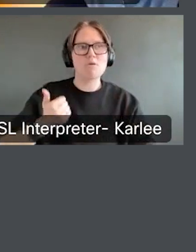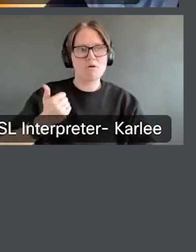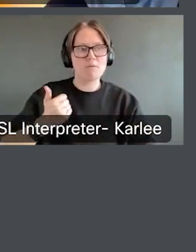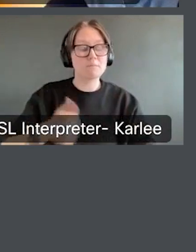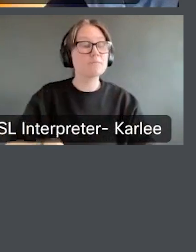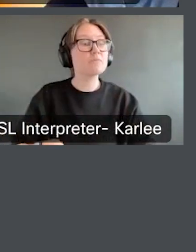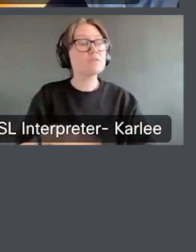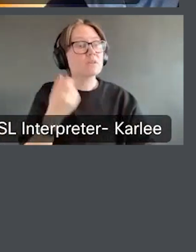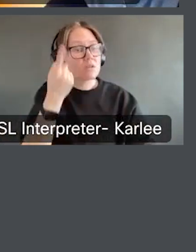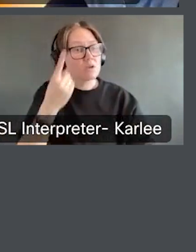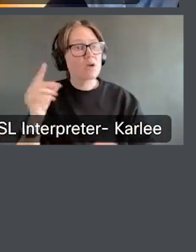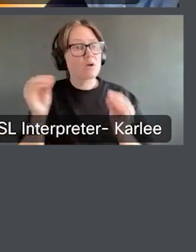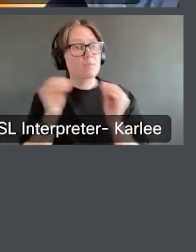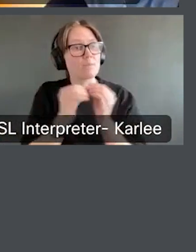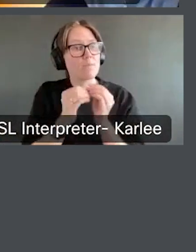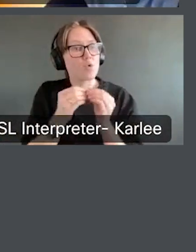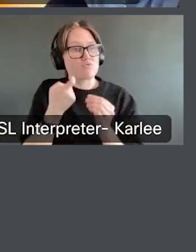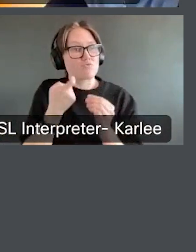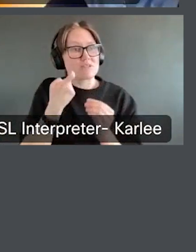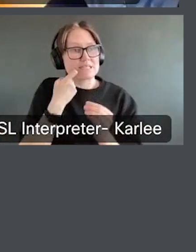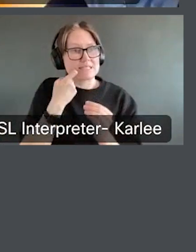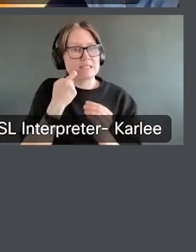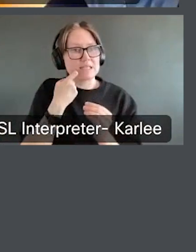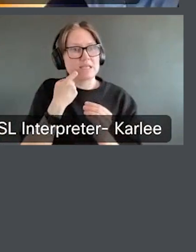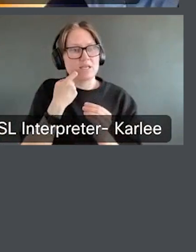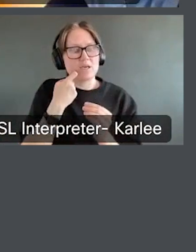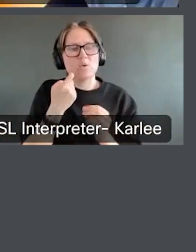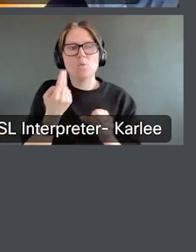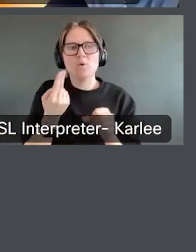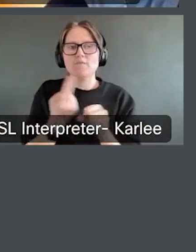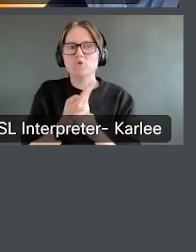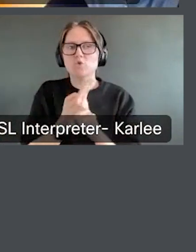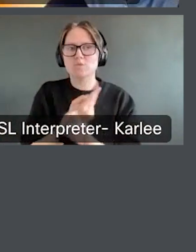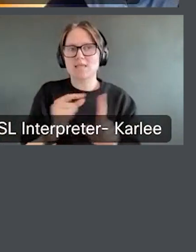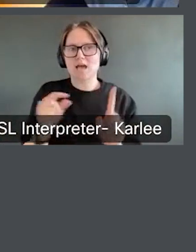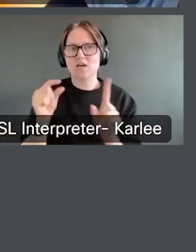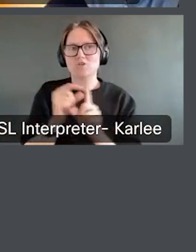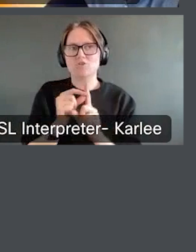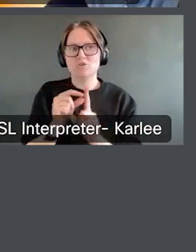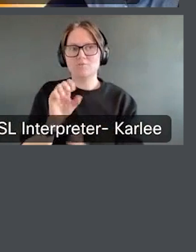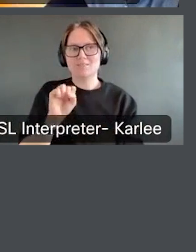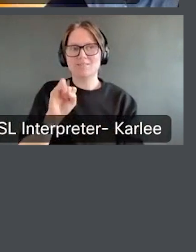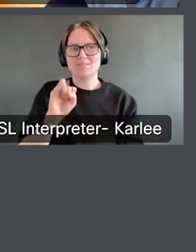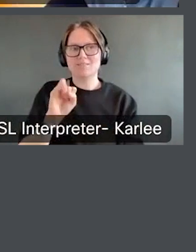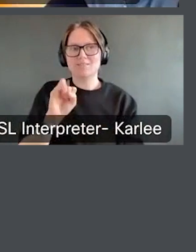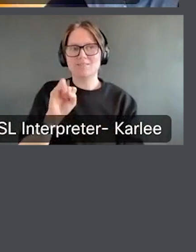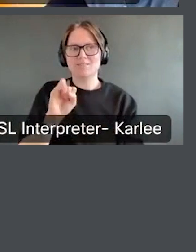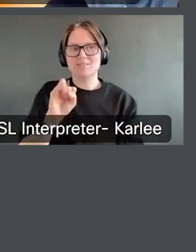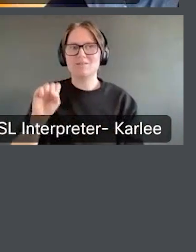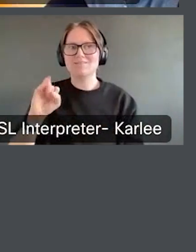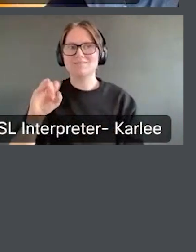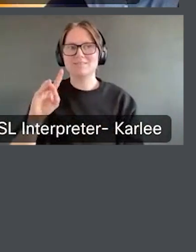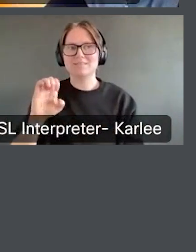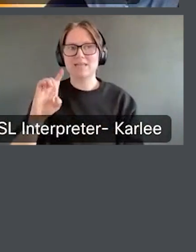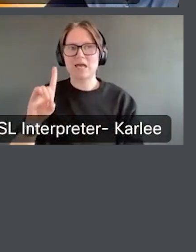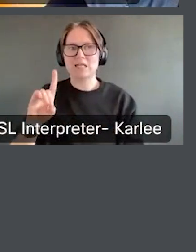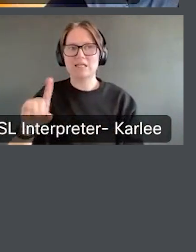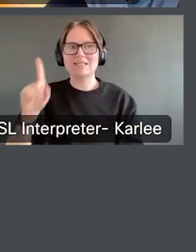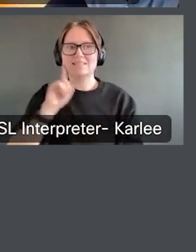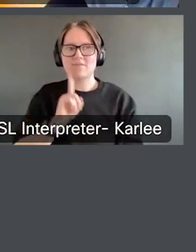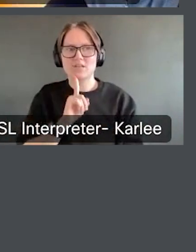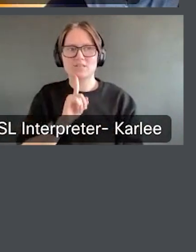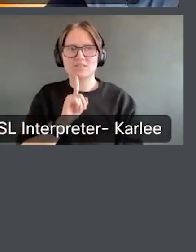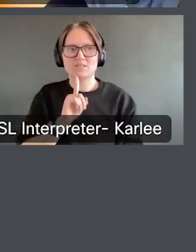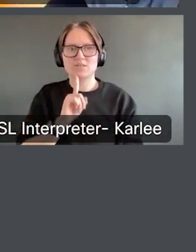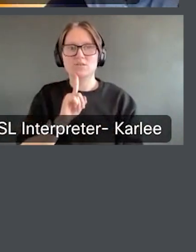recently, we have used the term single-sided deafness to imply that there is no functional hearing